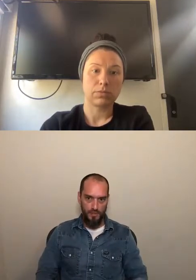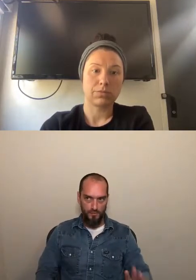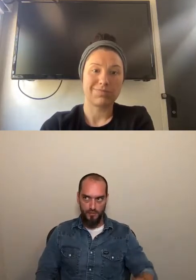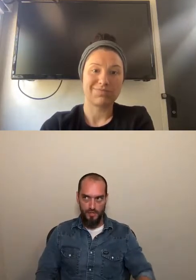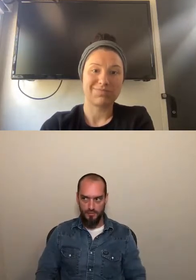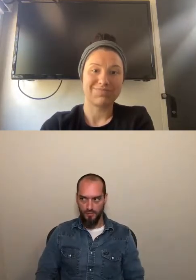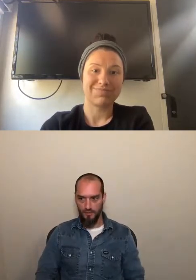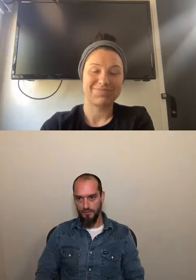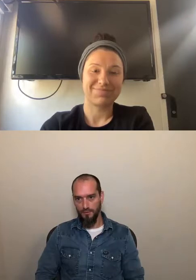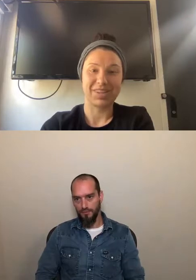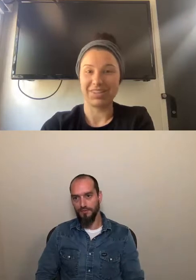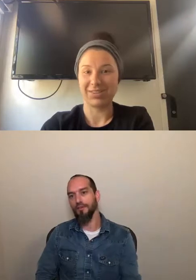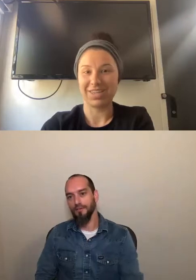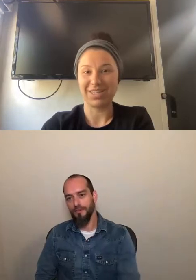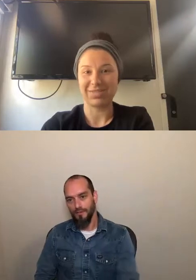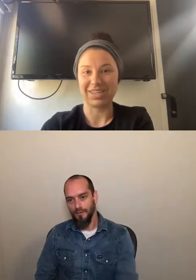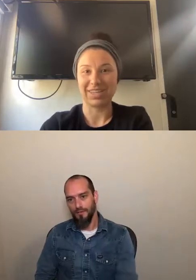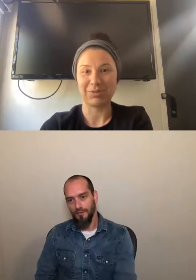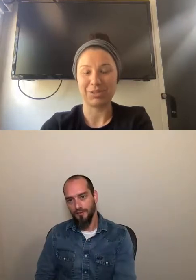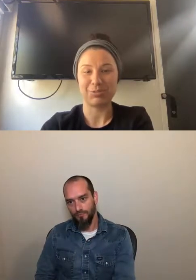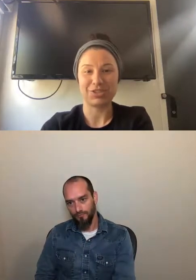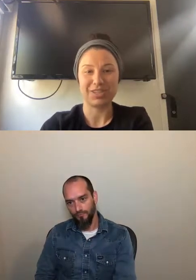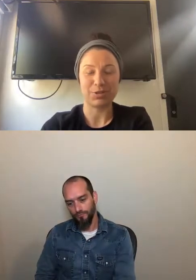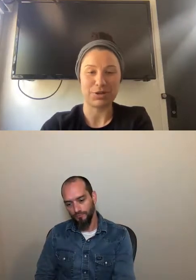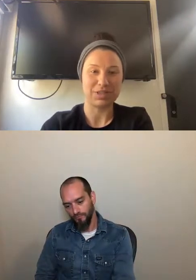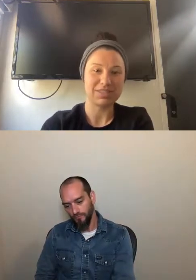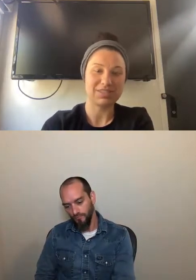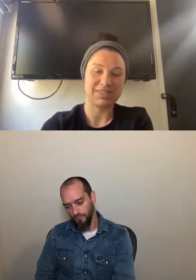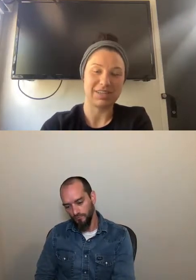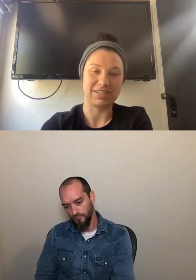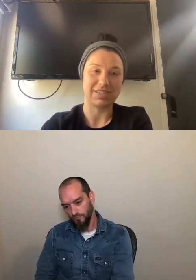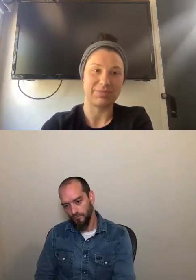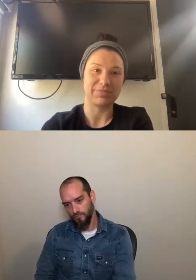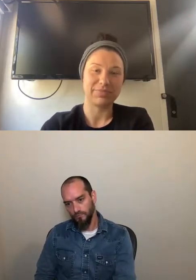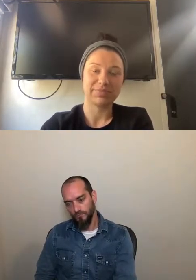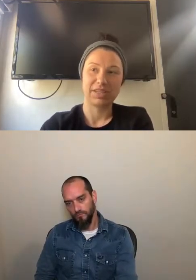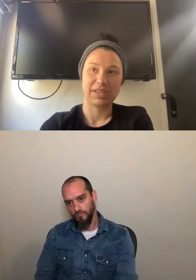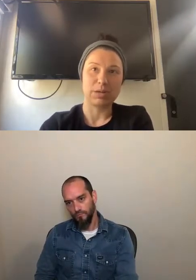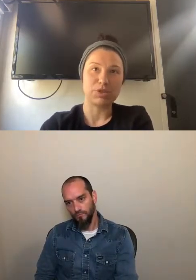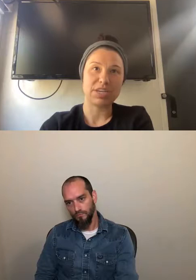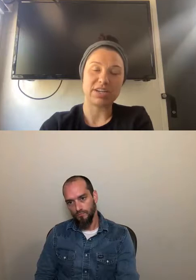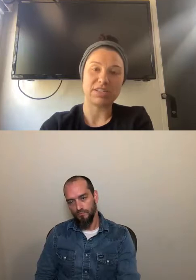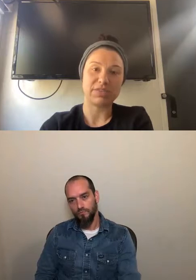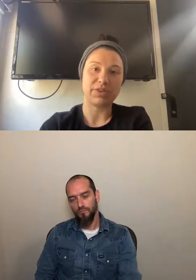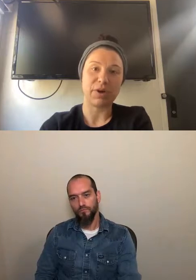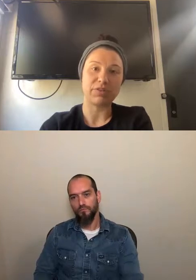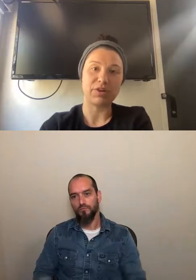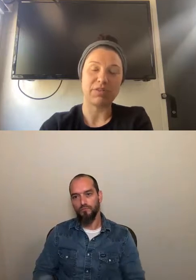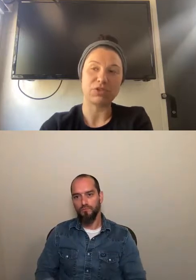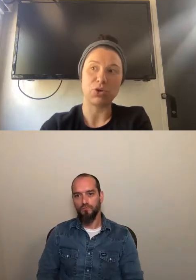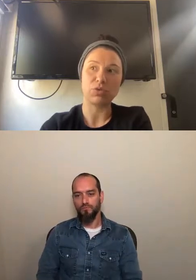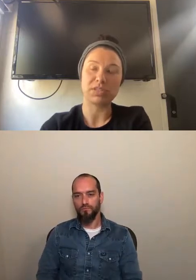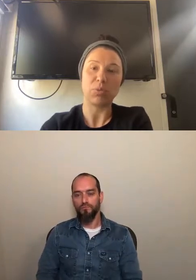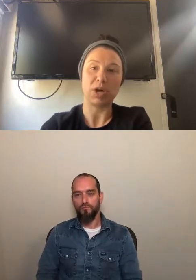I got off on a tangent there. No, thank you for that. I really appreciate the thoroughness. And I'm just curious if you ever